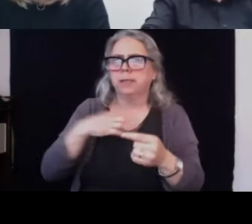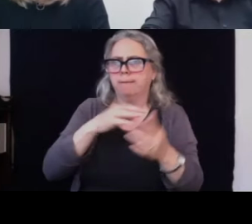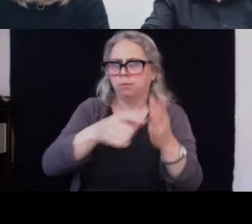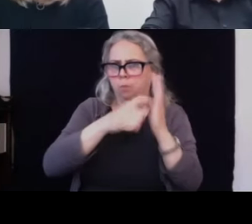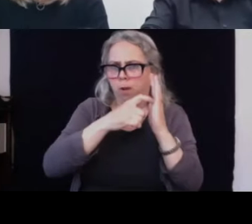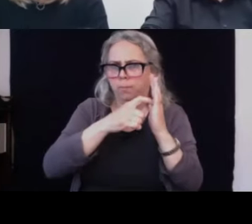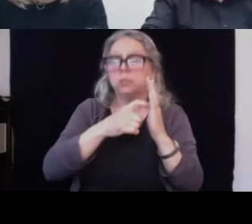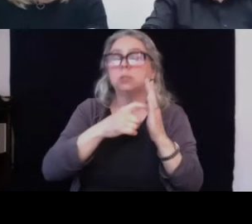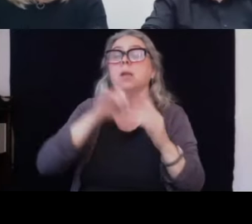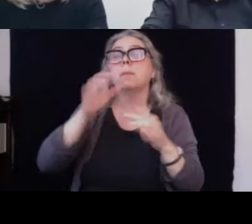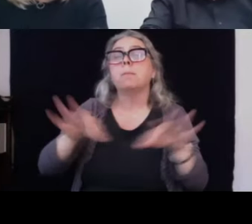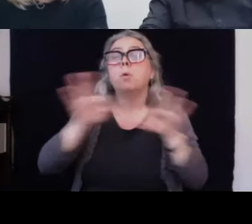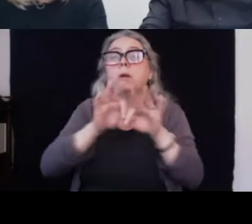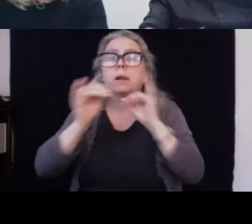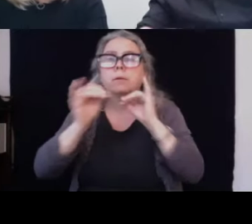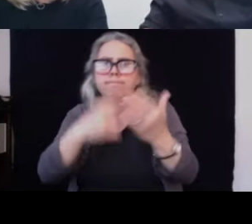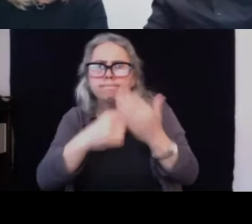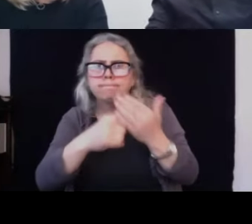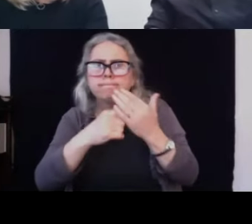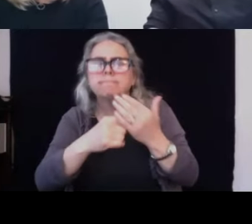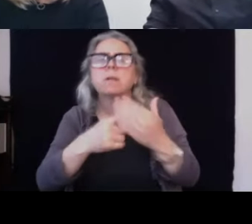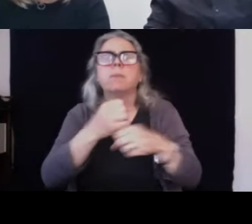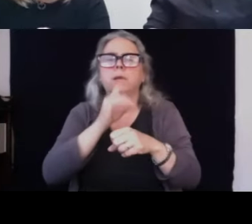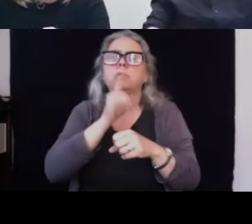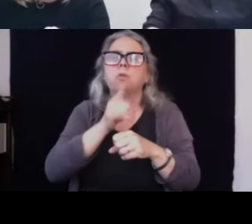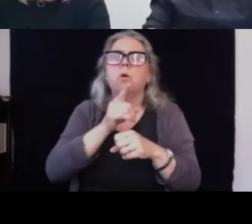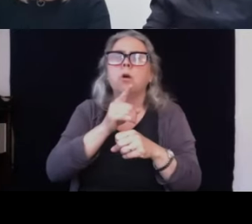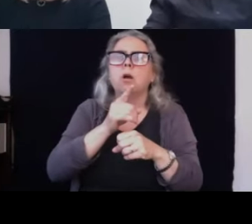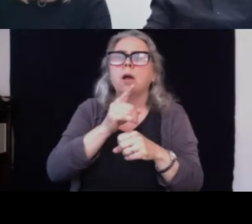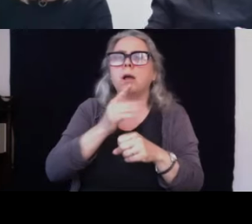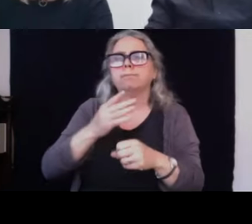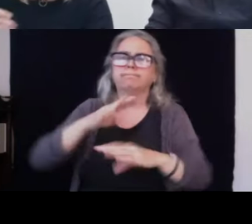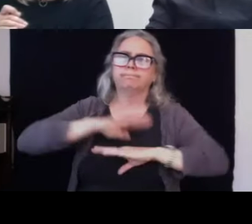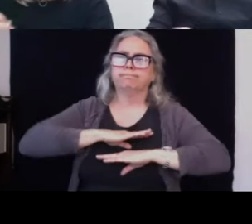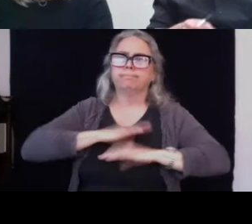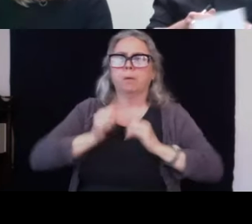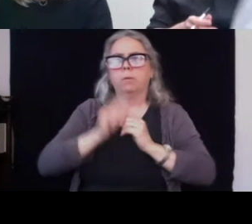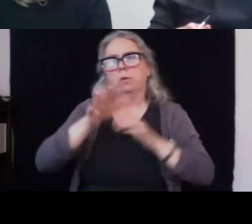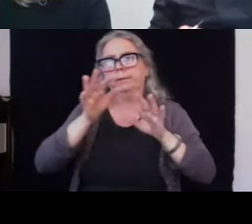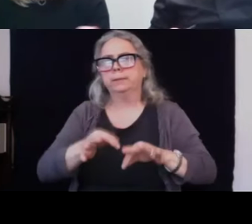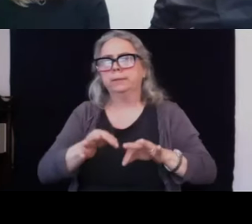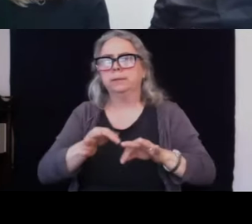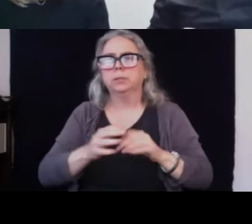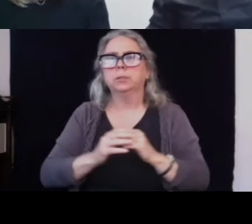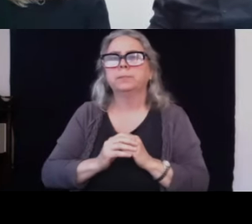do your interviews, to discuss those things to make sure you're be happy with your choice.